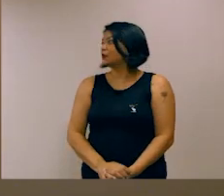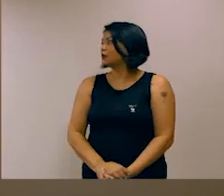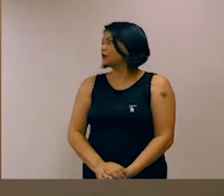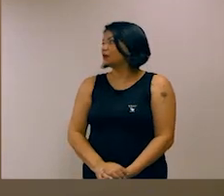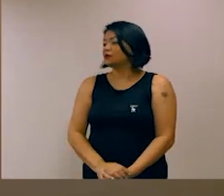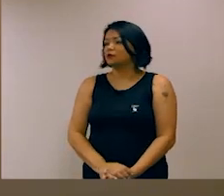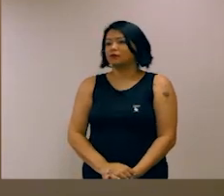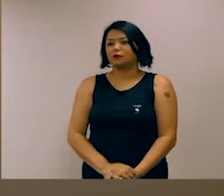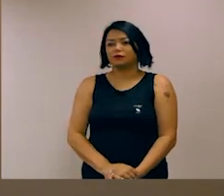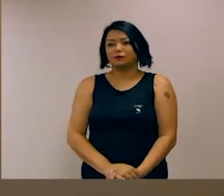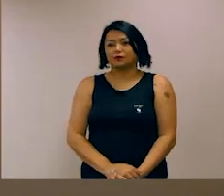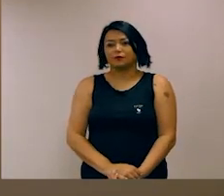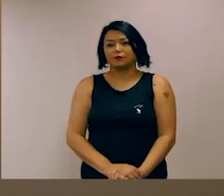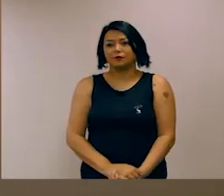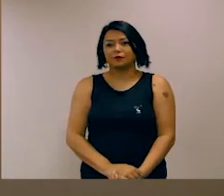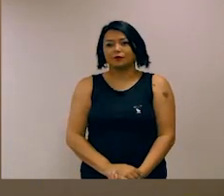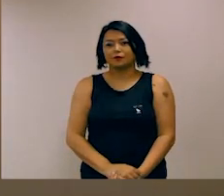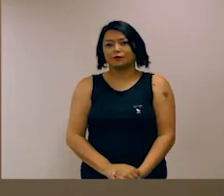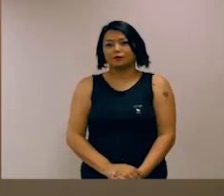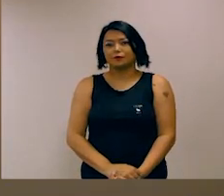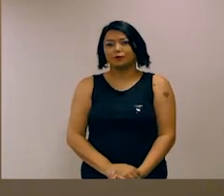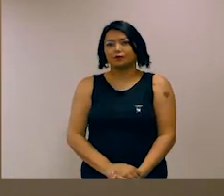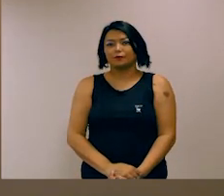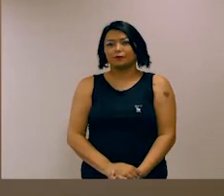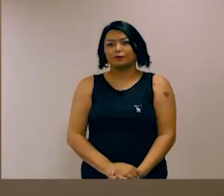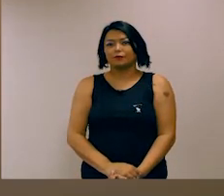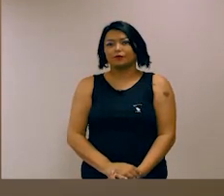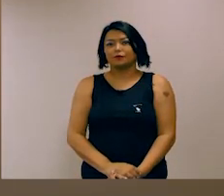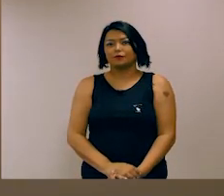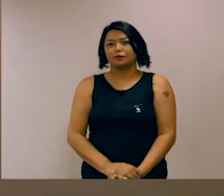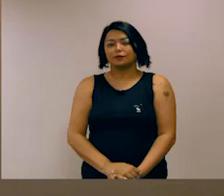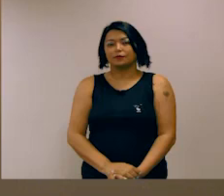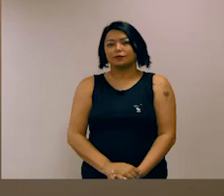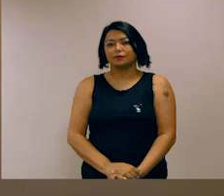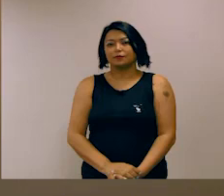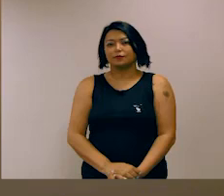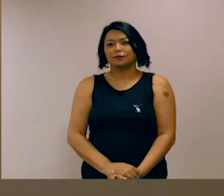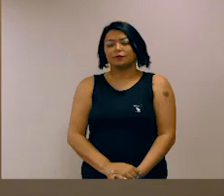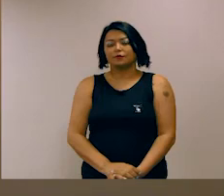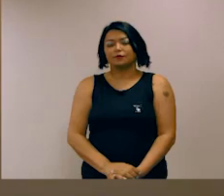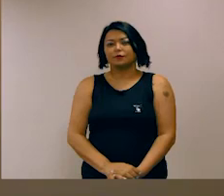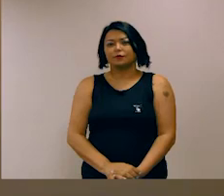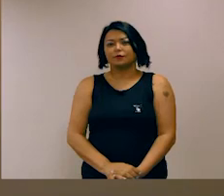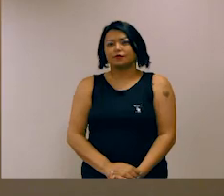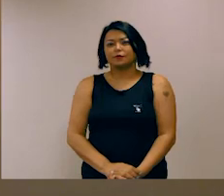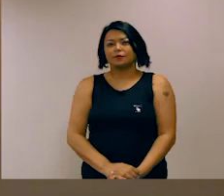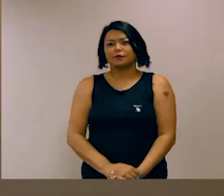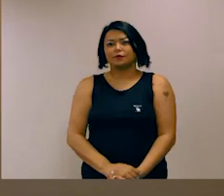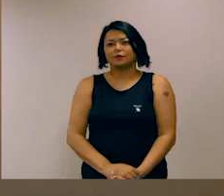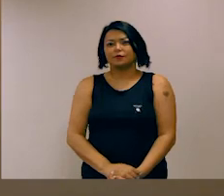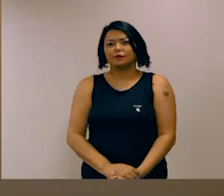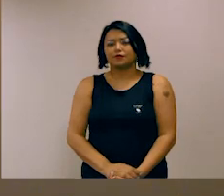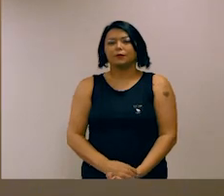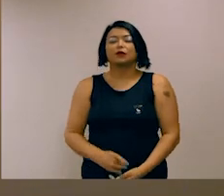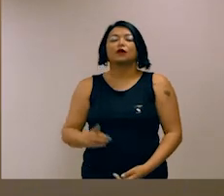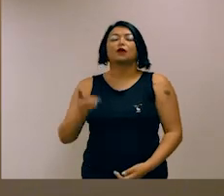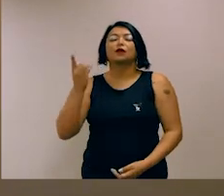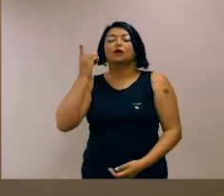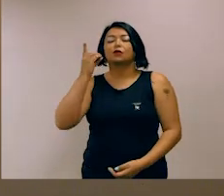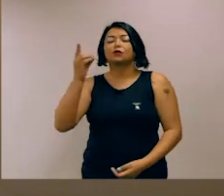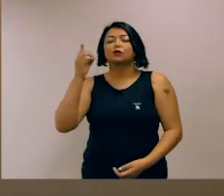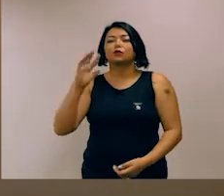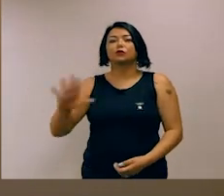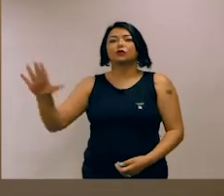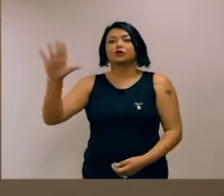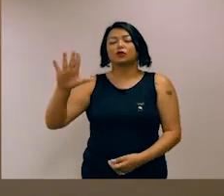Vici. Mr. Minister Ribas Torres, Mr. Fábio Granja,